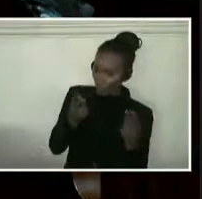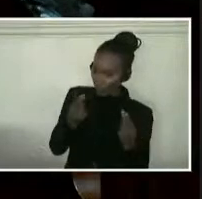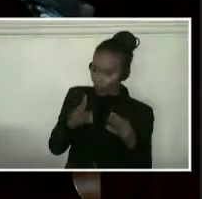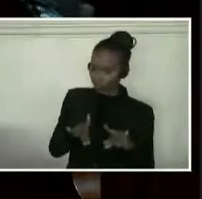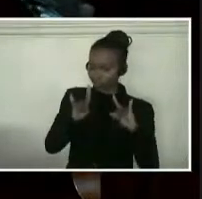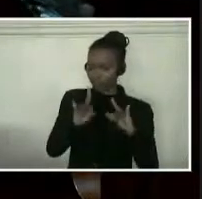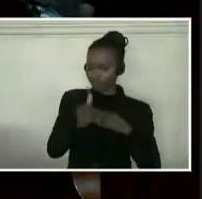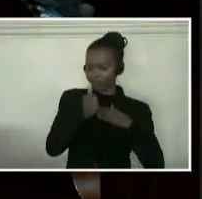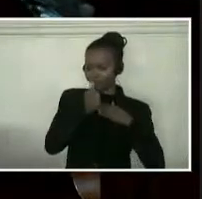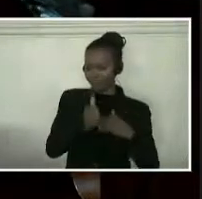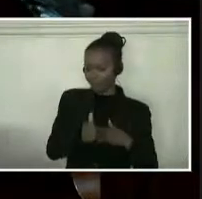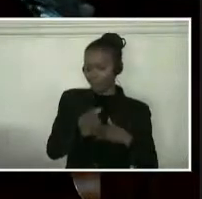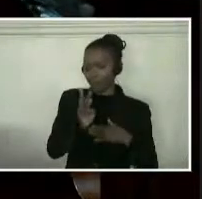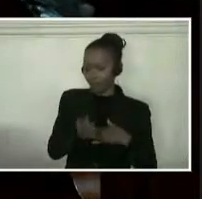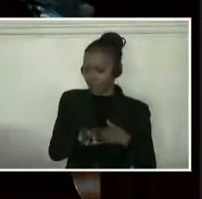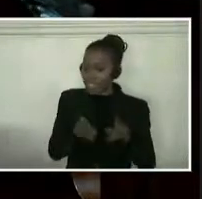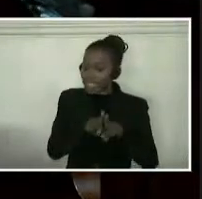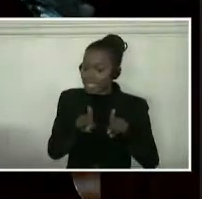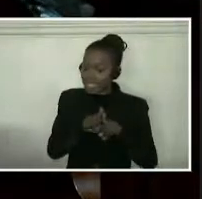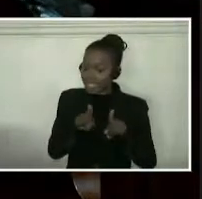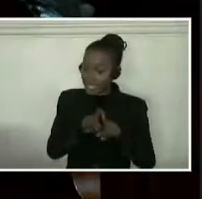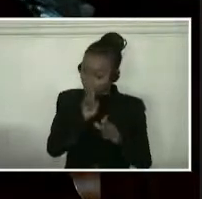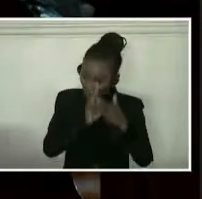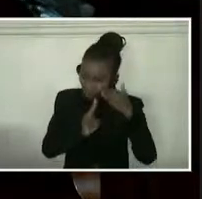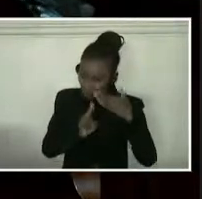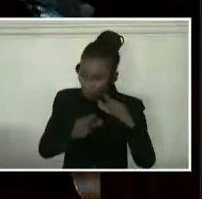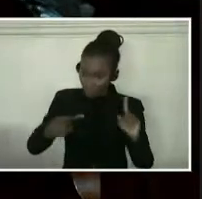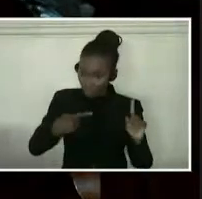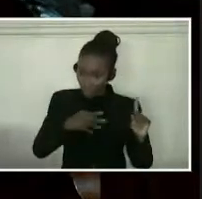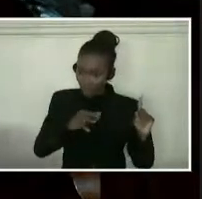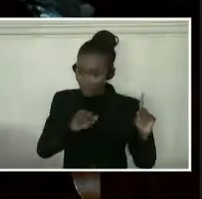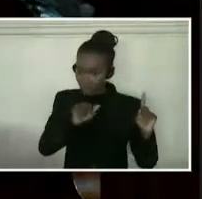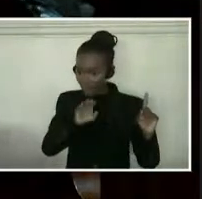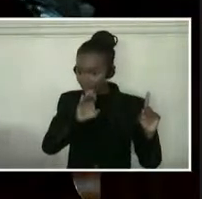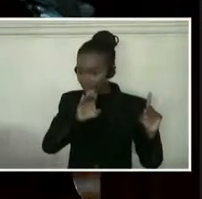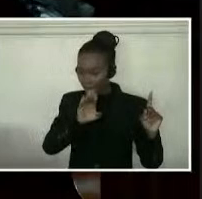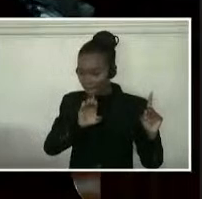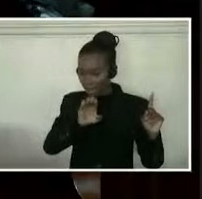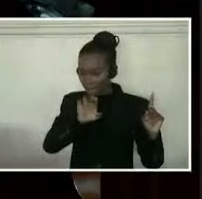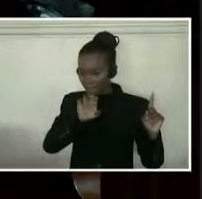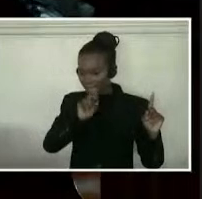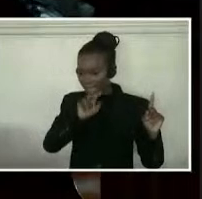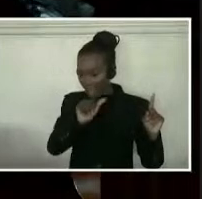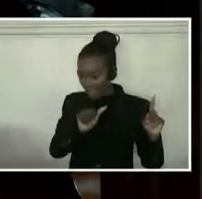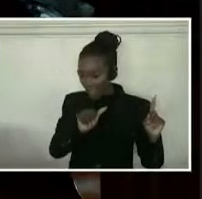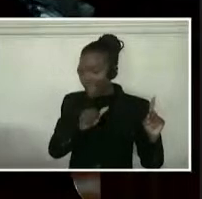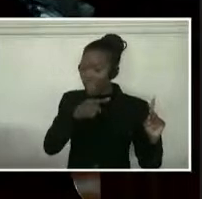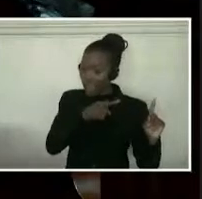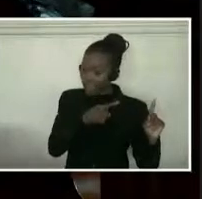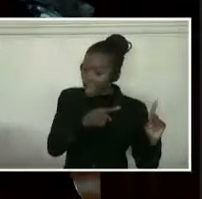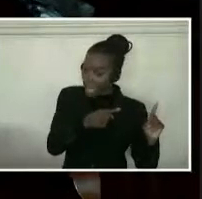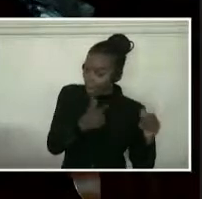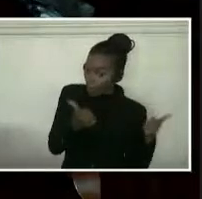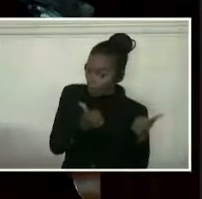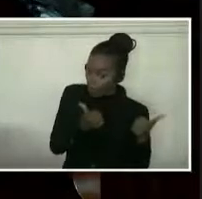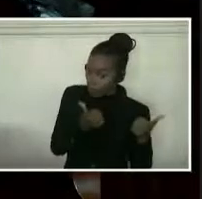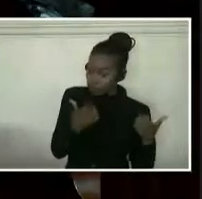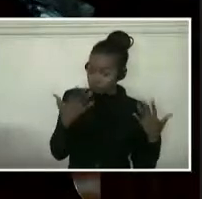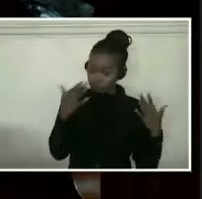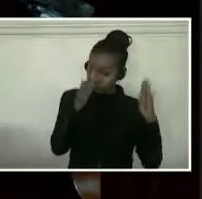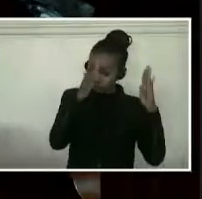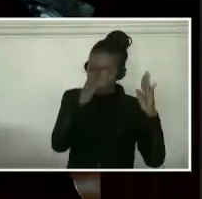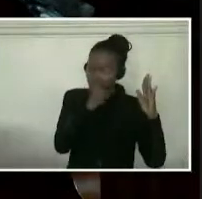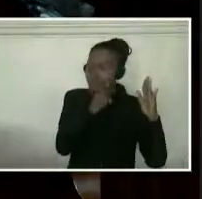honorable mapena was doing so it's the african national congress that have the capacity to do that i think it's important to